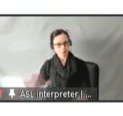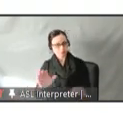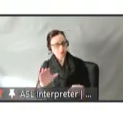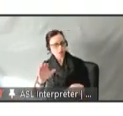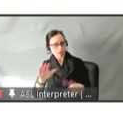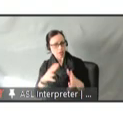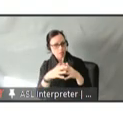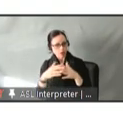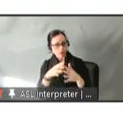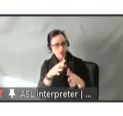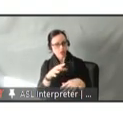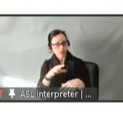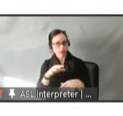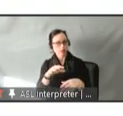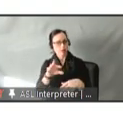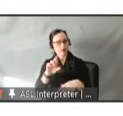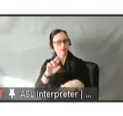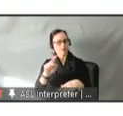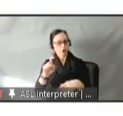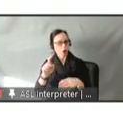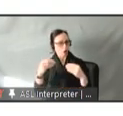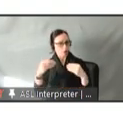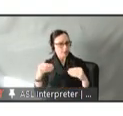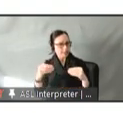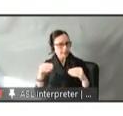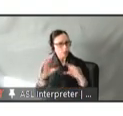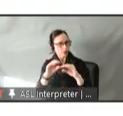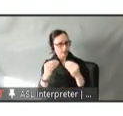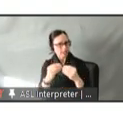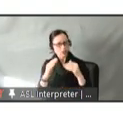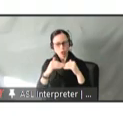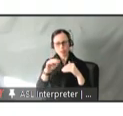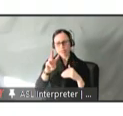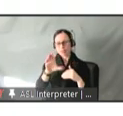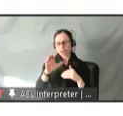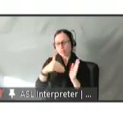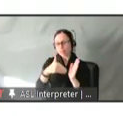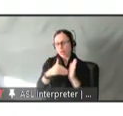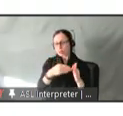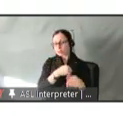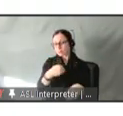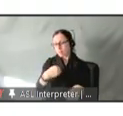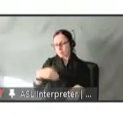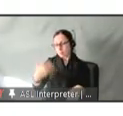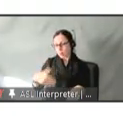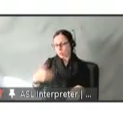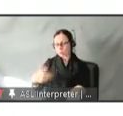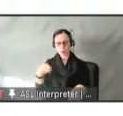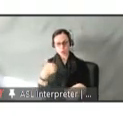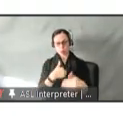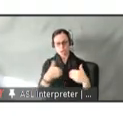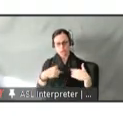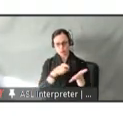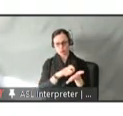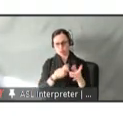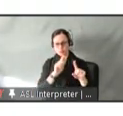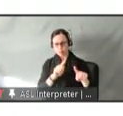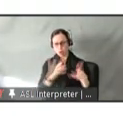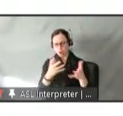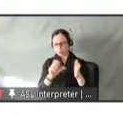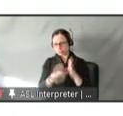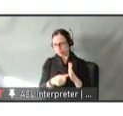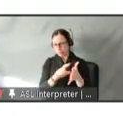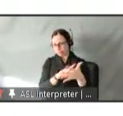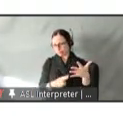is the largest pharmacy organization with over 65,000 members. So you have a written report. I just want to highlight a couple